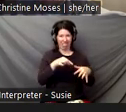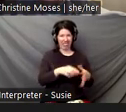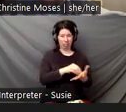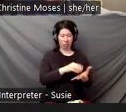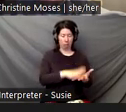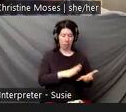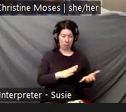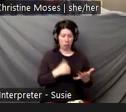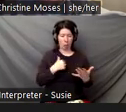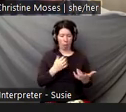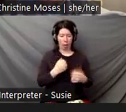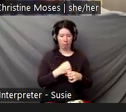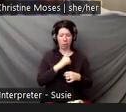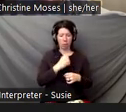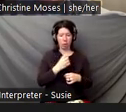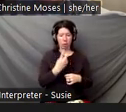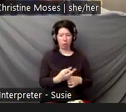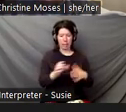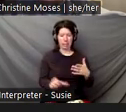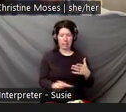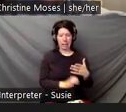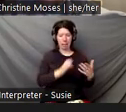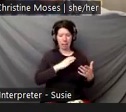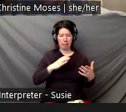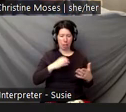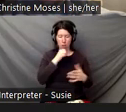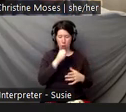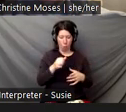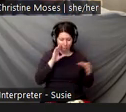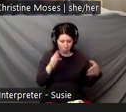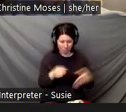sure that the two subcommittees both don't work on the same thing.